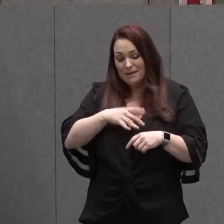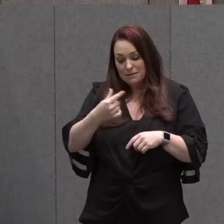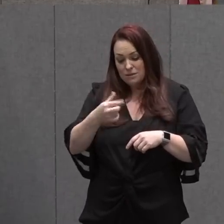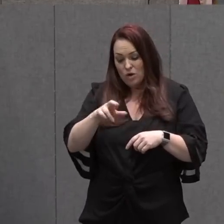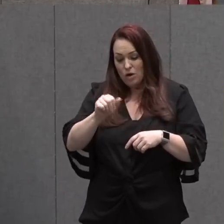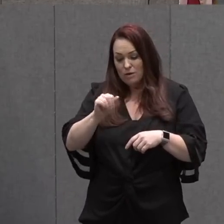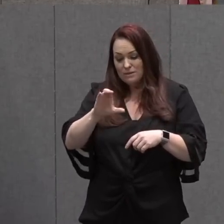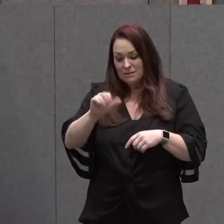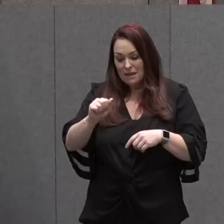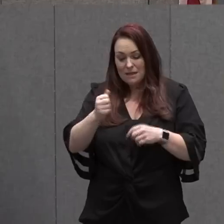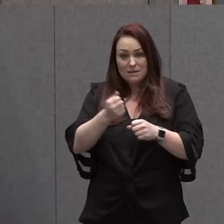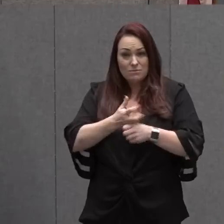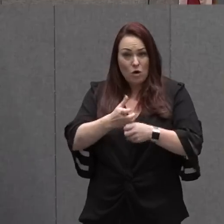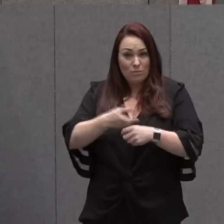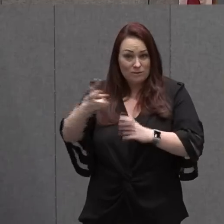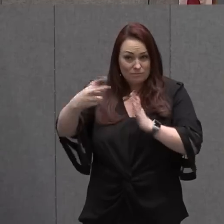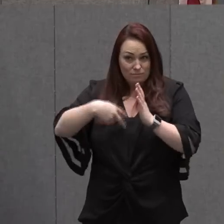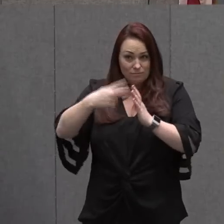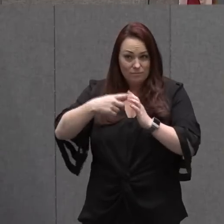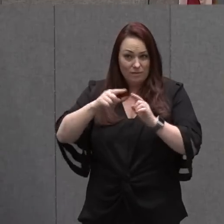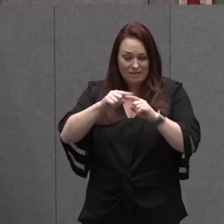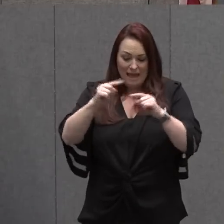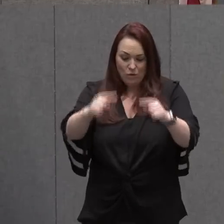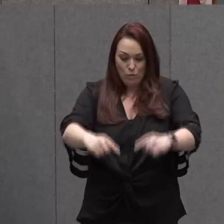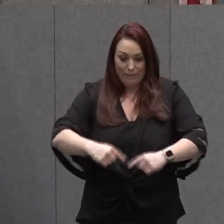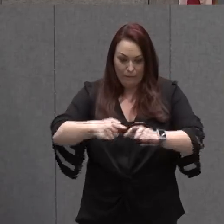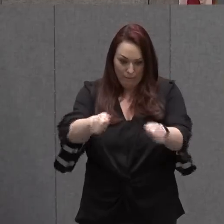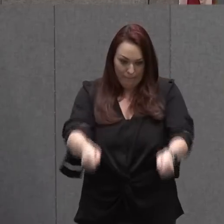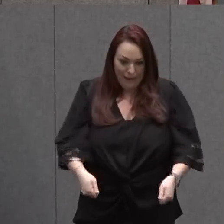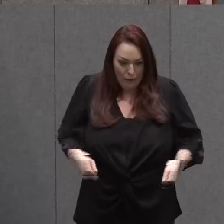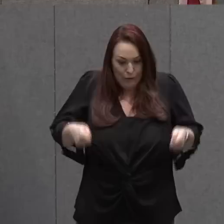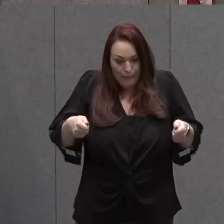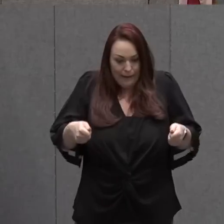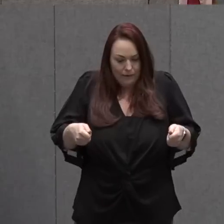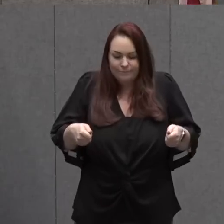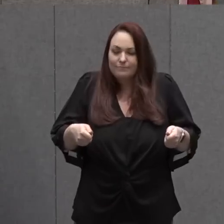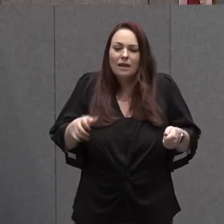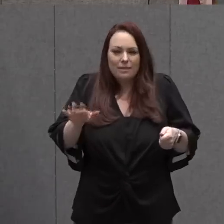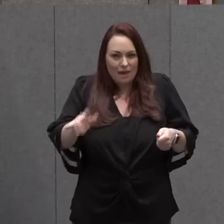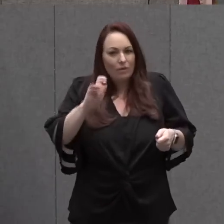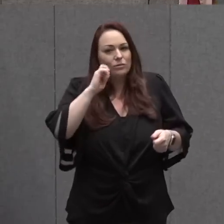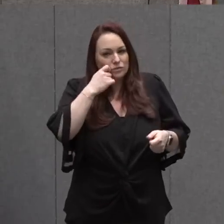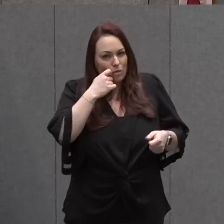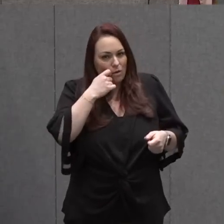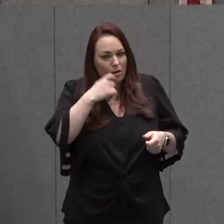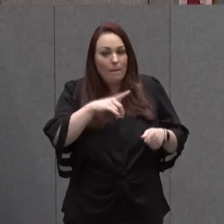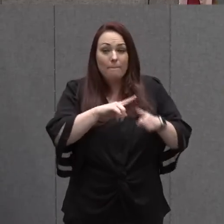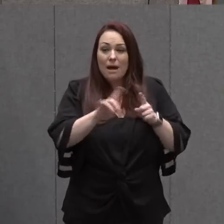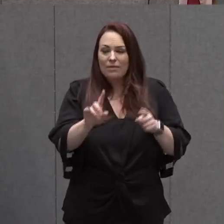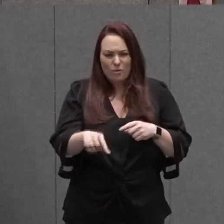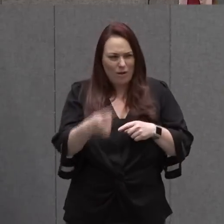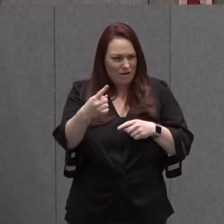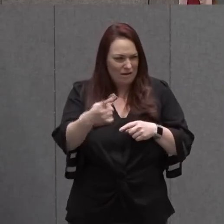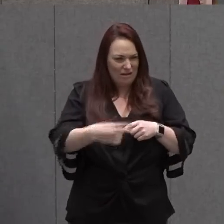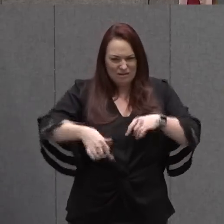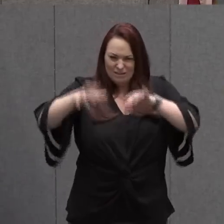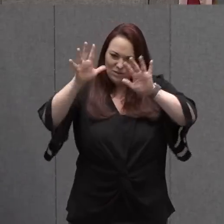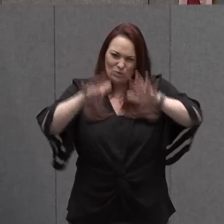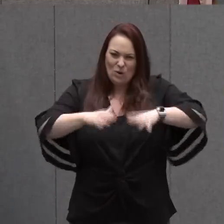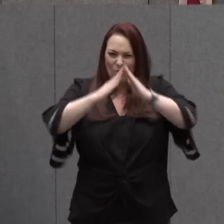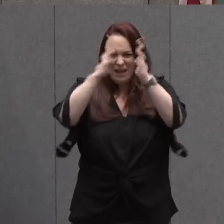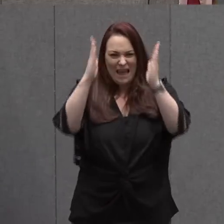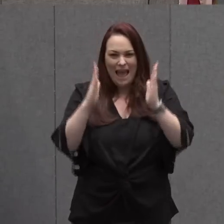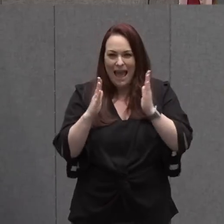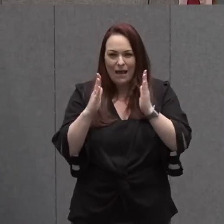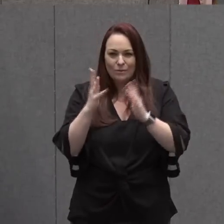read. Oh, which one? The wheelbarrow one? The wheelbarrow one is pretty cool, Mr. R. Or the one with the snowy house in the